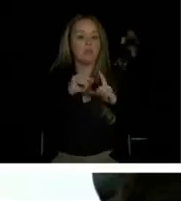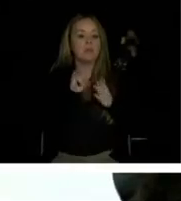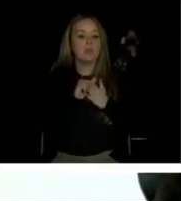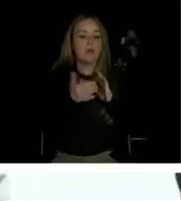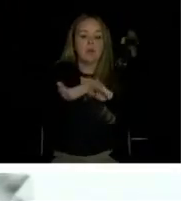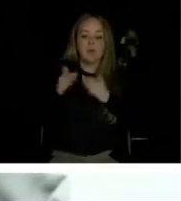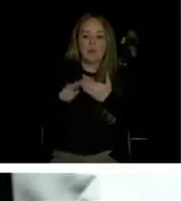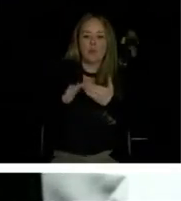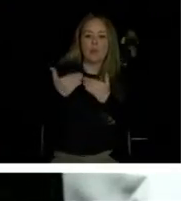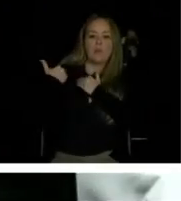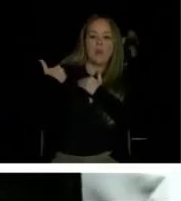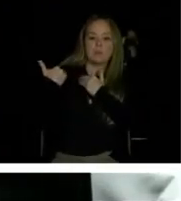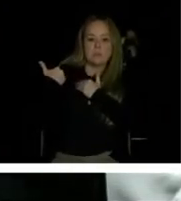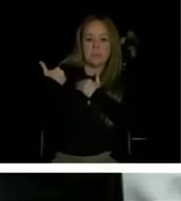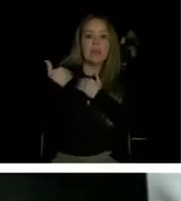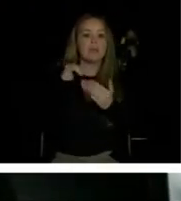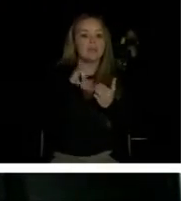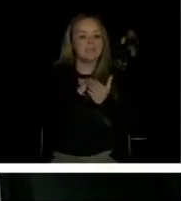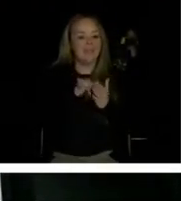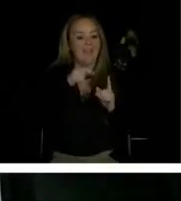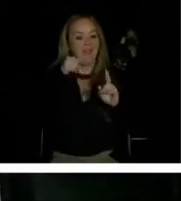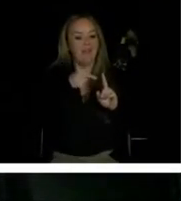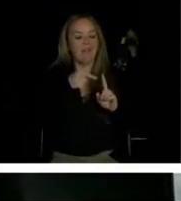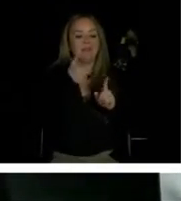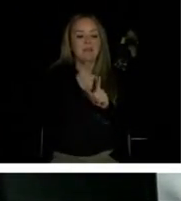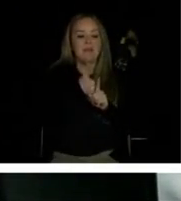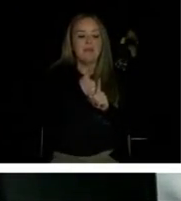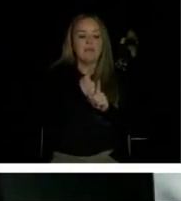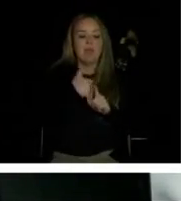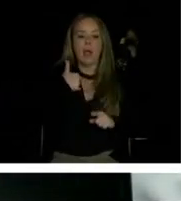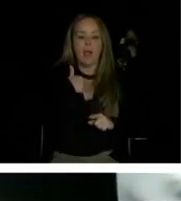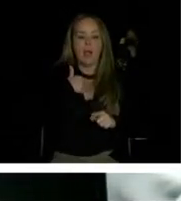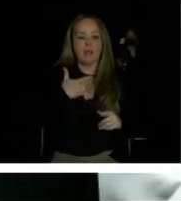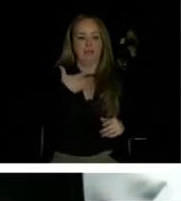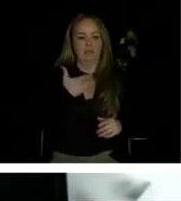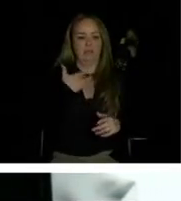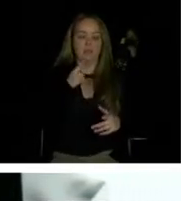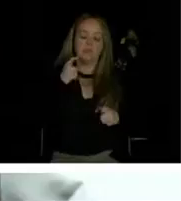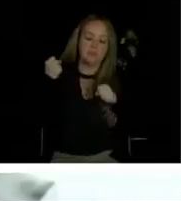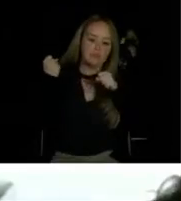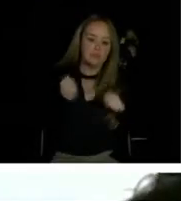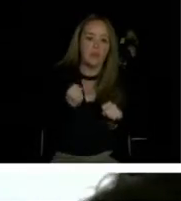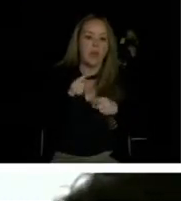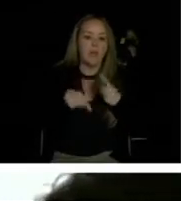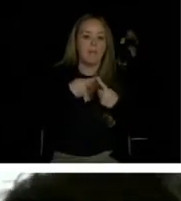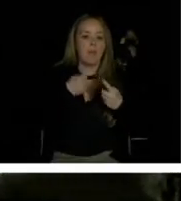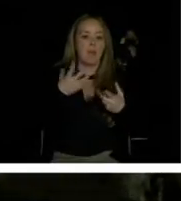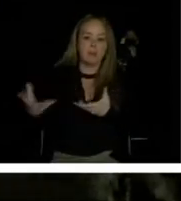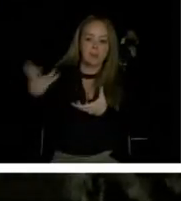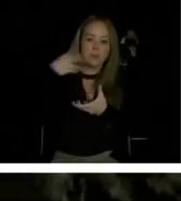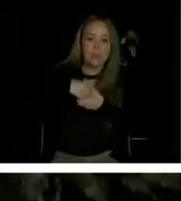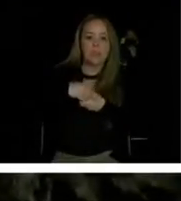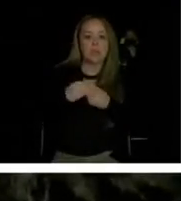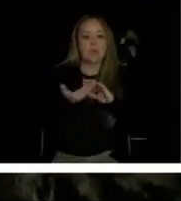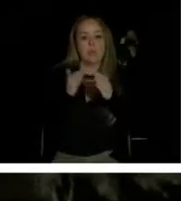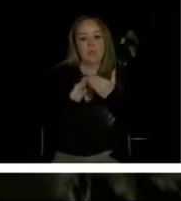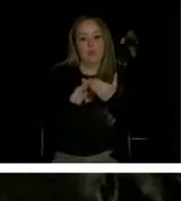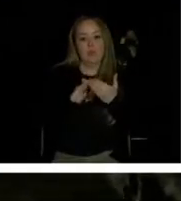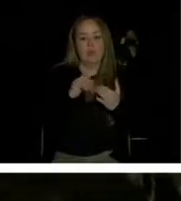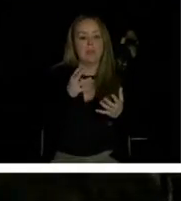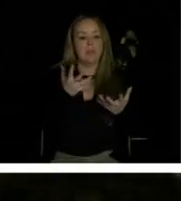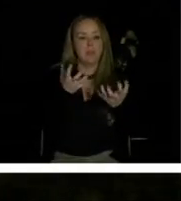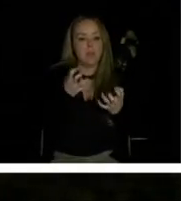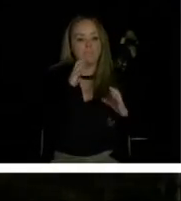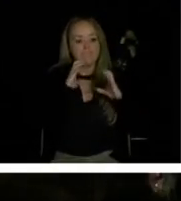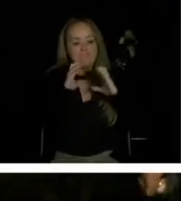community responsibility. It's something that I feel very strongly about engaging the community in a